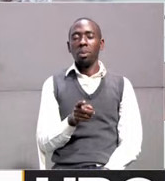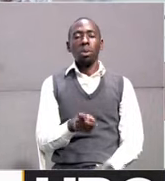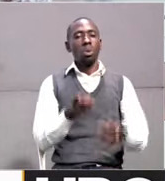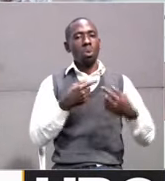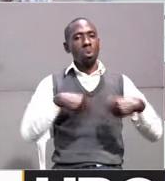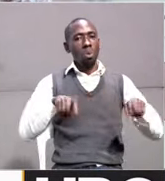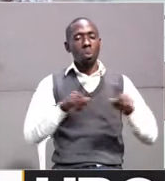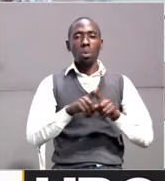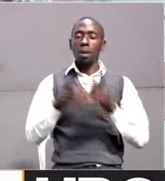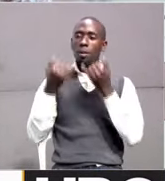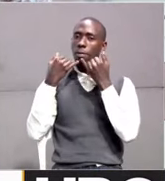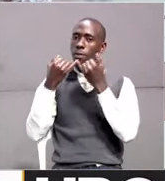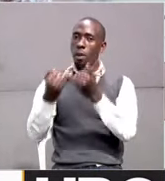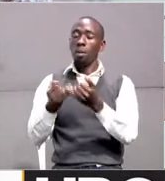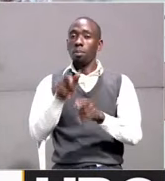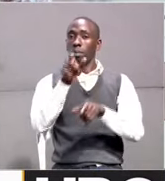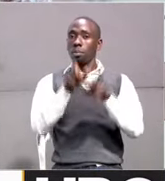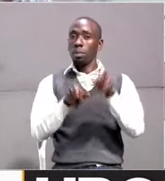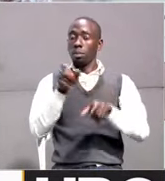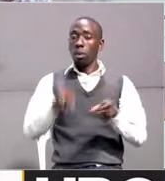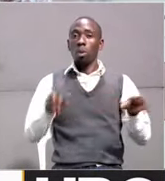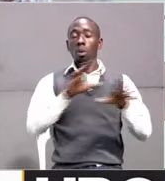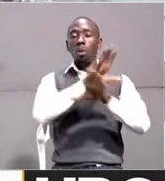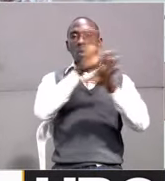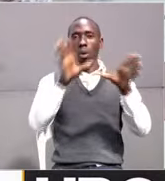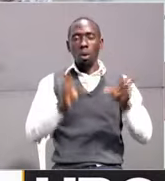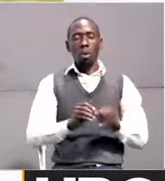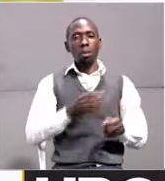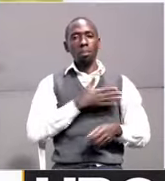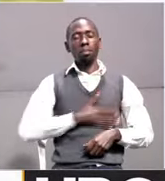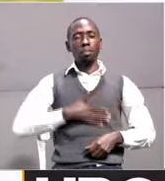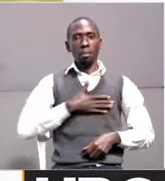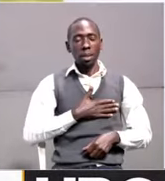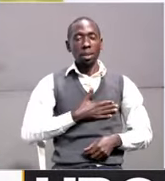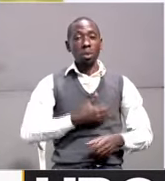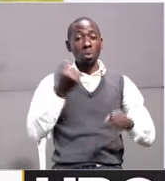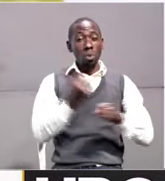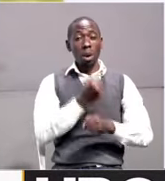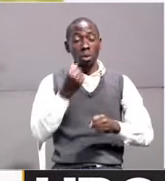always tell the people, all of you, be wealth creators.